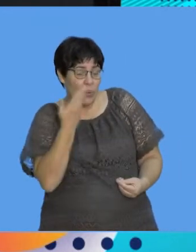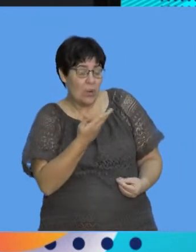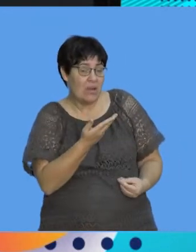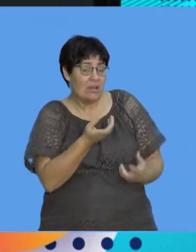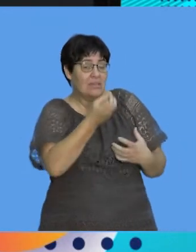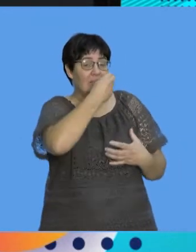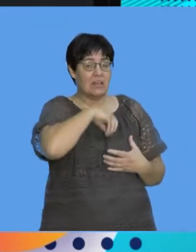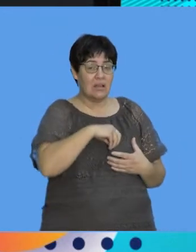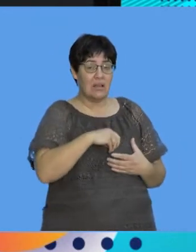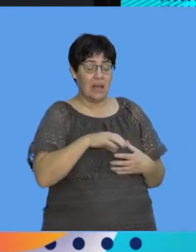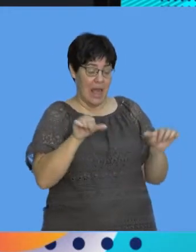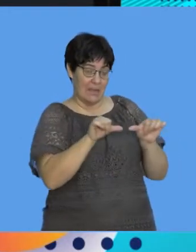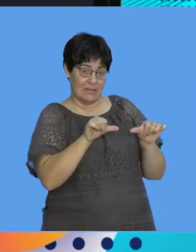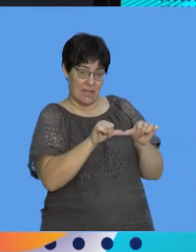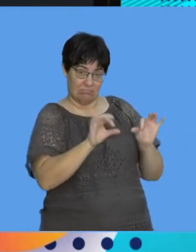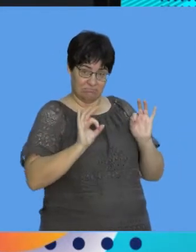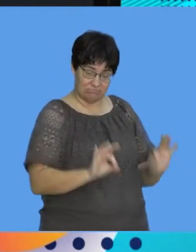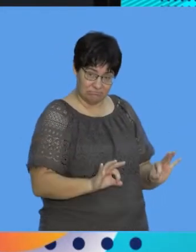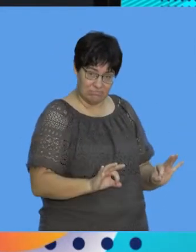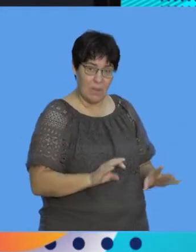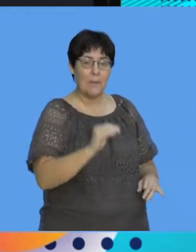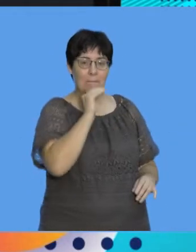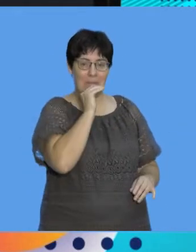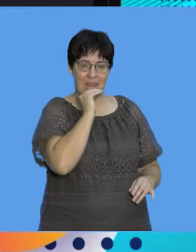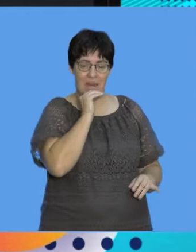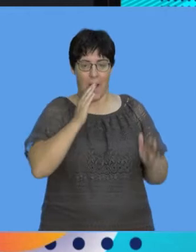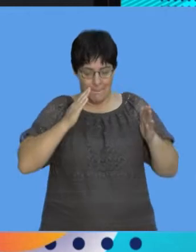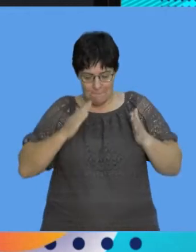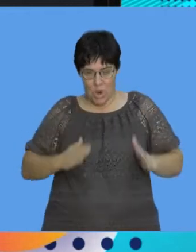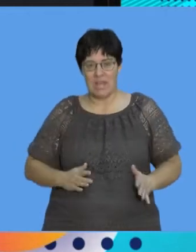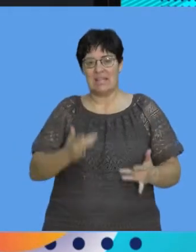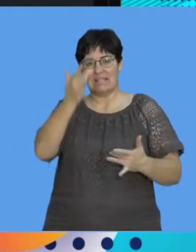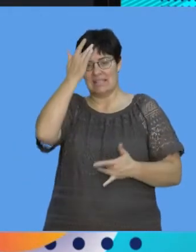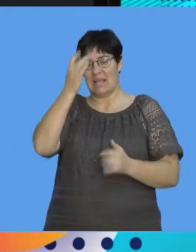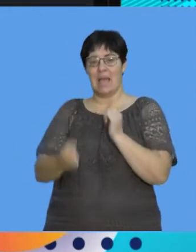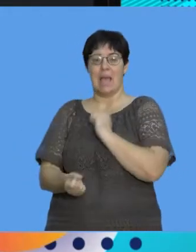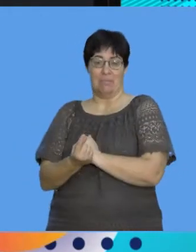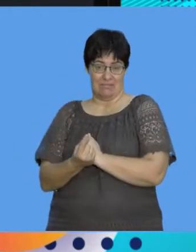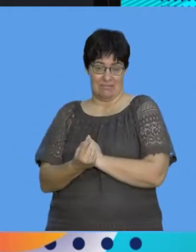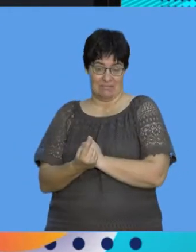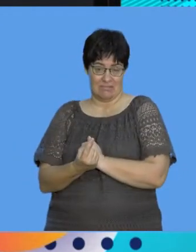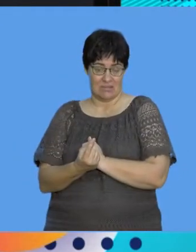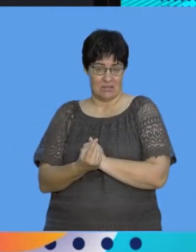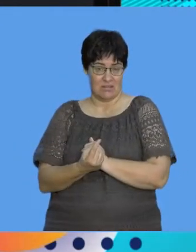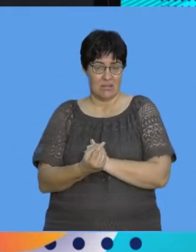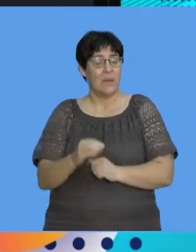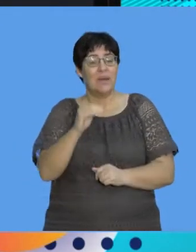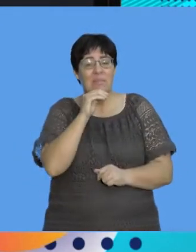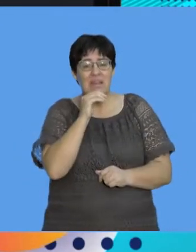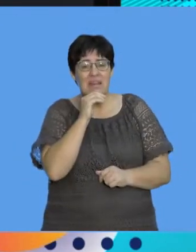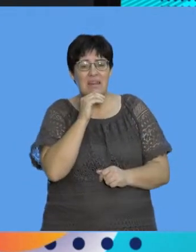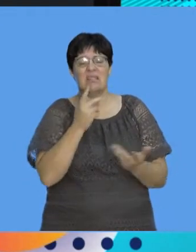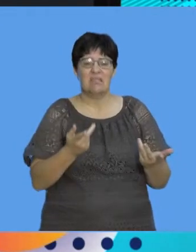right, those minerals in the right amount, we have a deficiency disease, okay? What does a deficiency